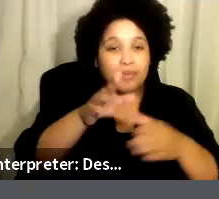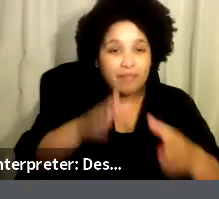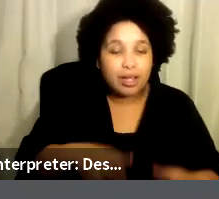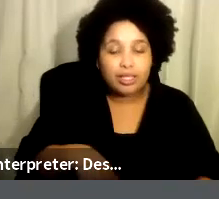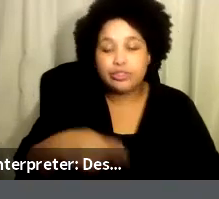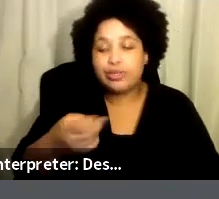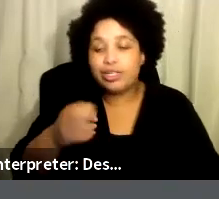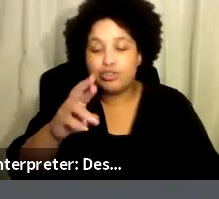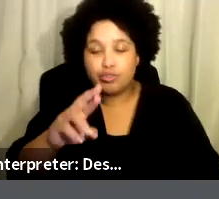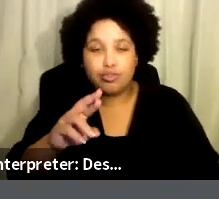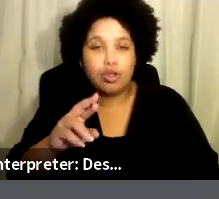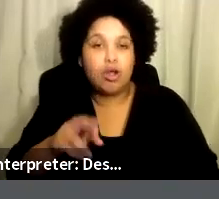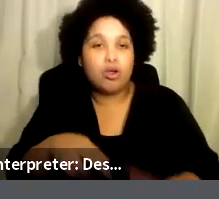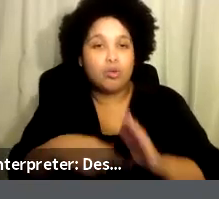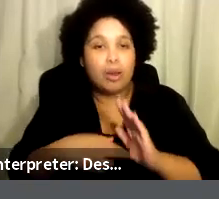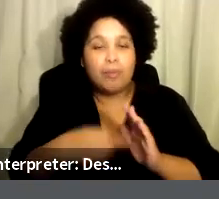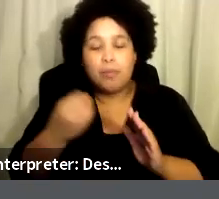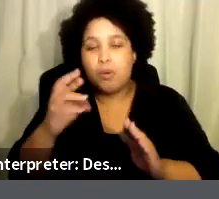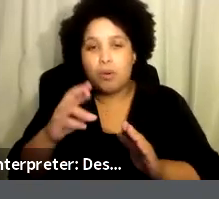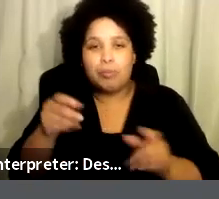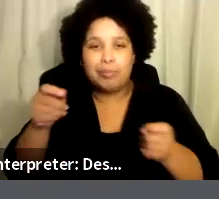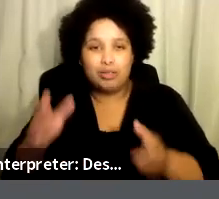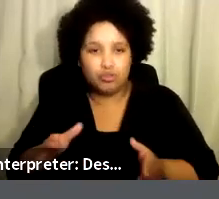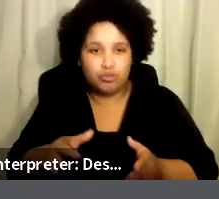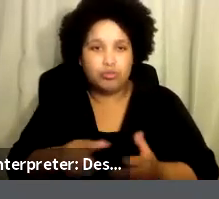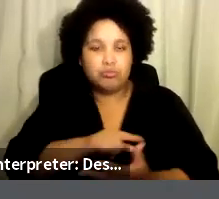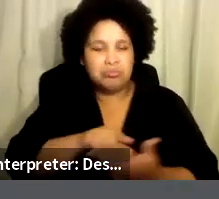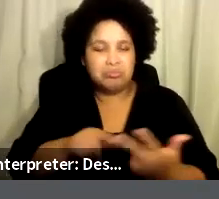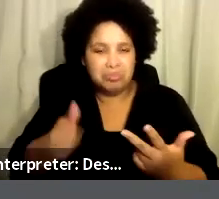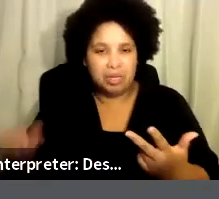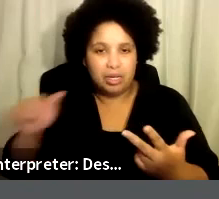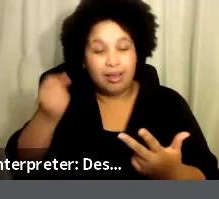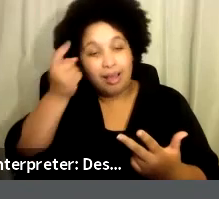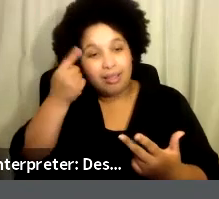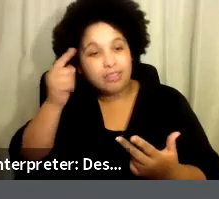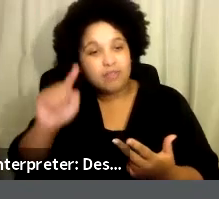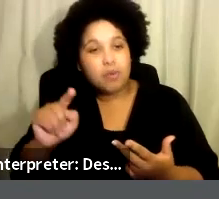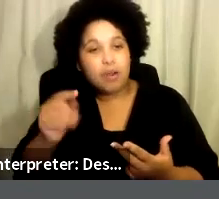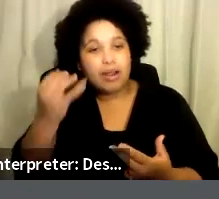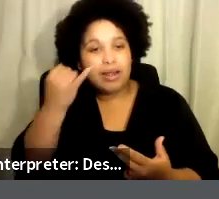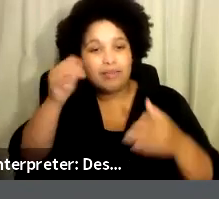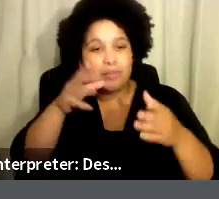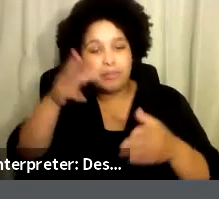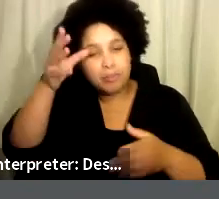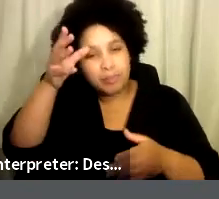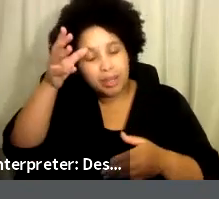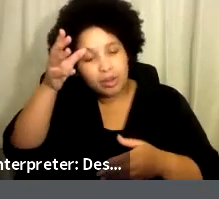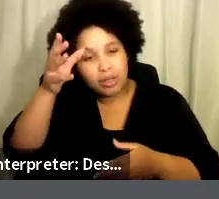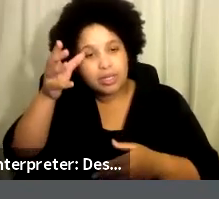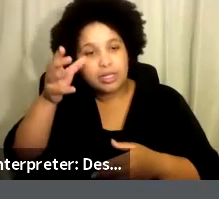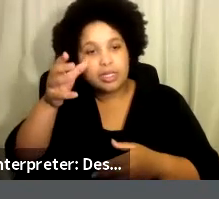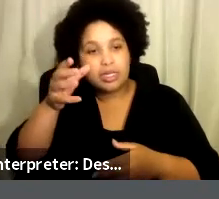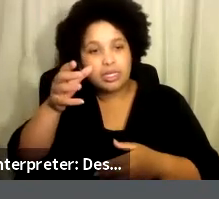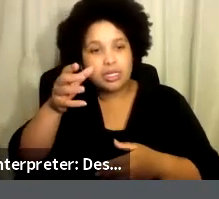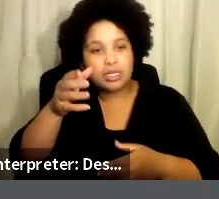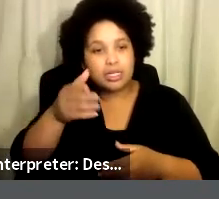will need to provide that information to us. This is for if a parent is employed